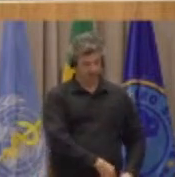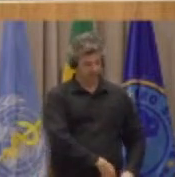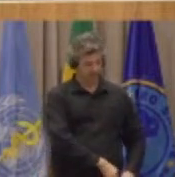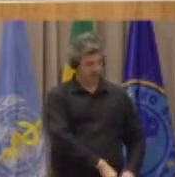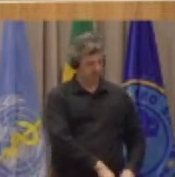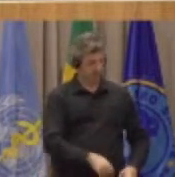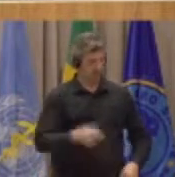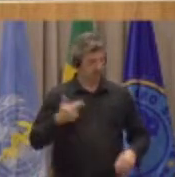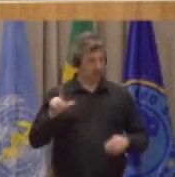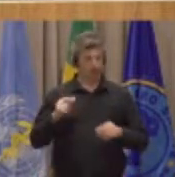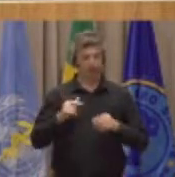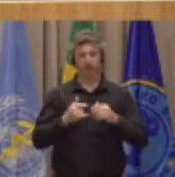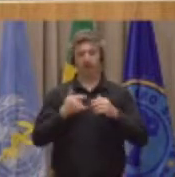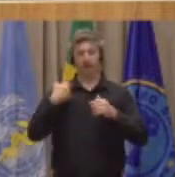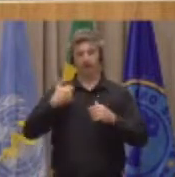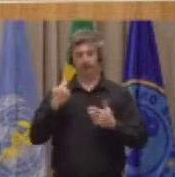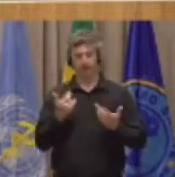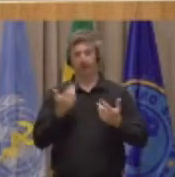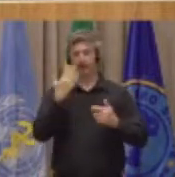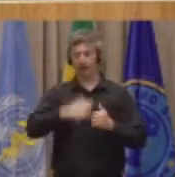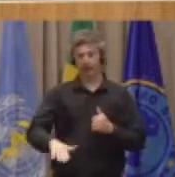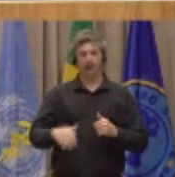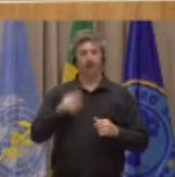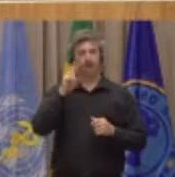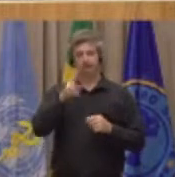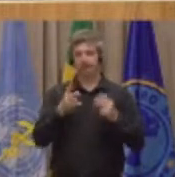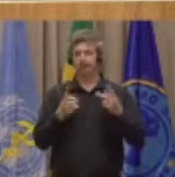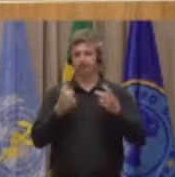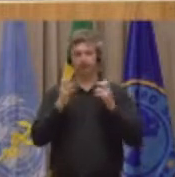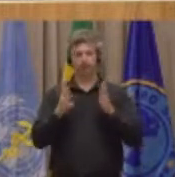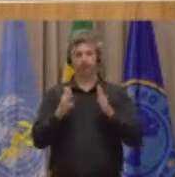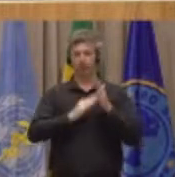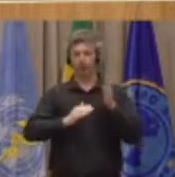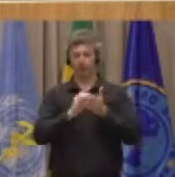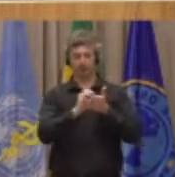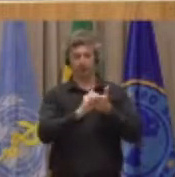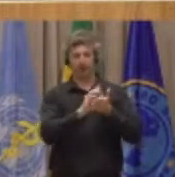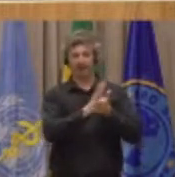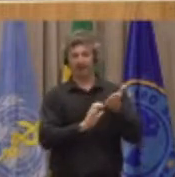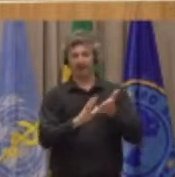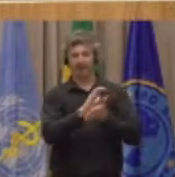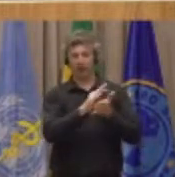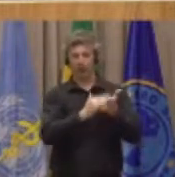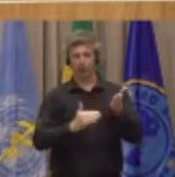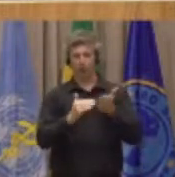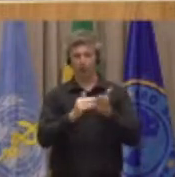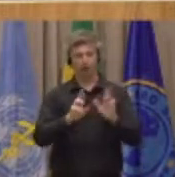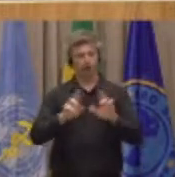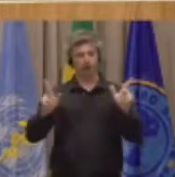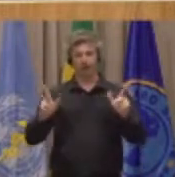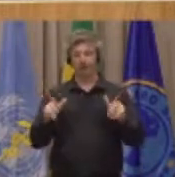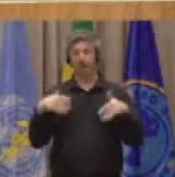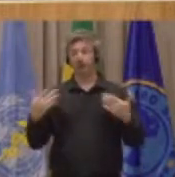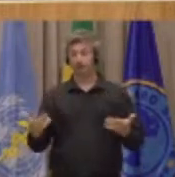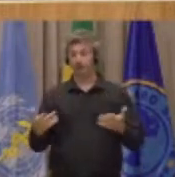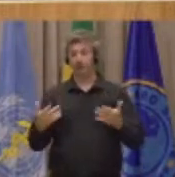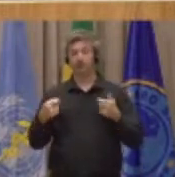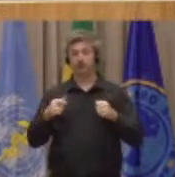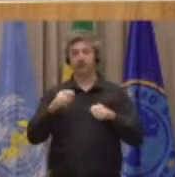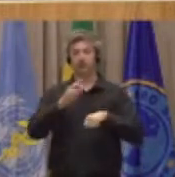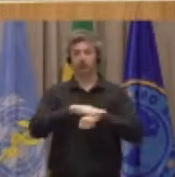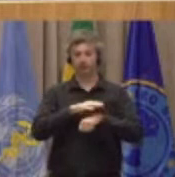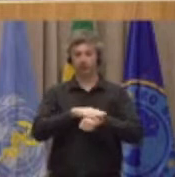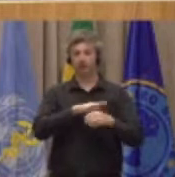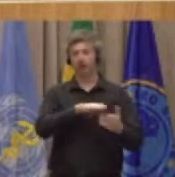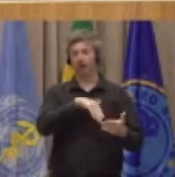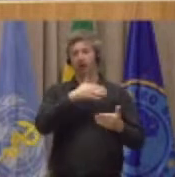other ages, for example, children, that all the data dictionary is